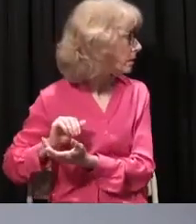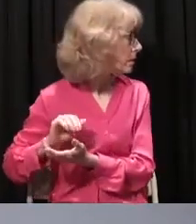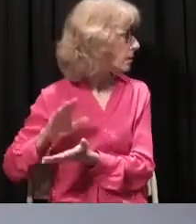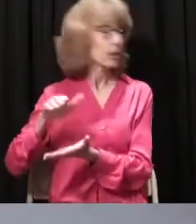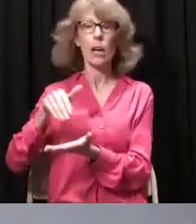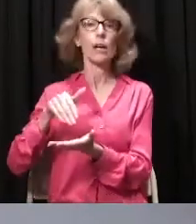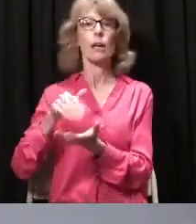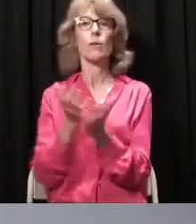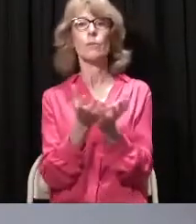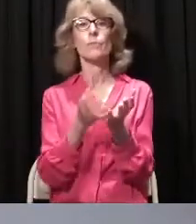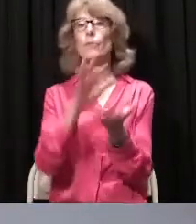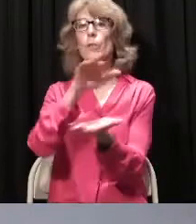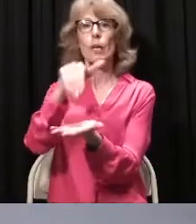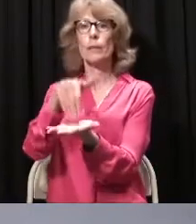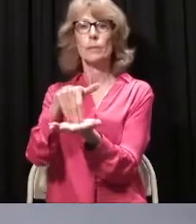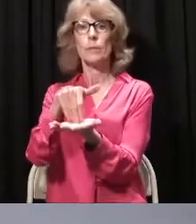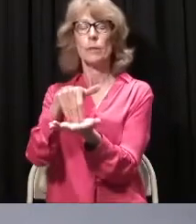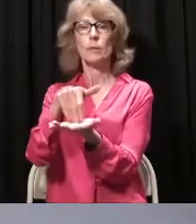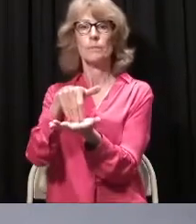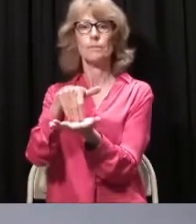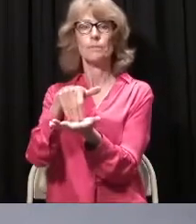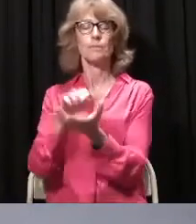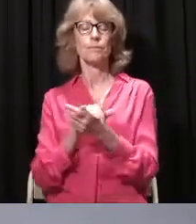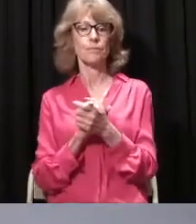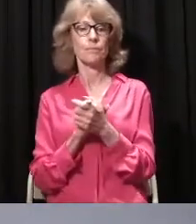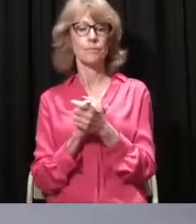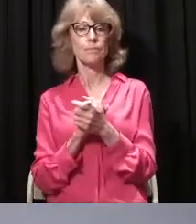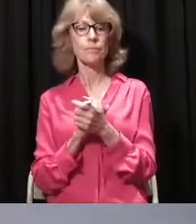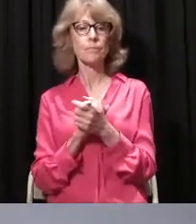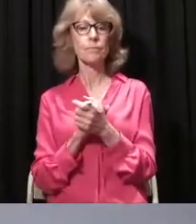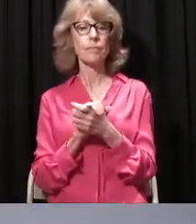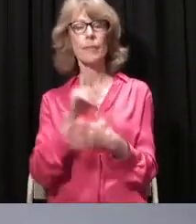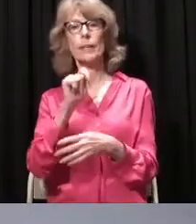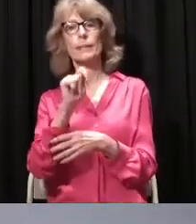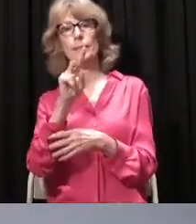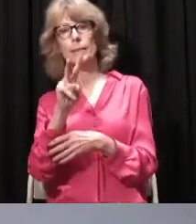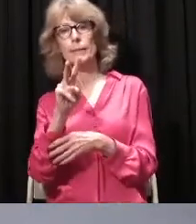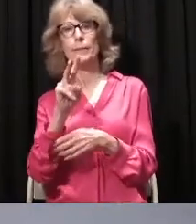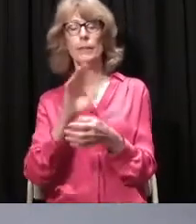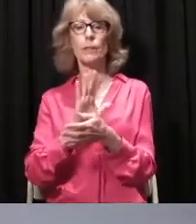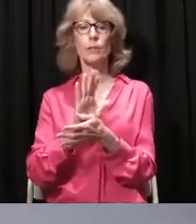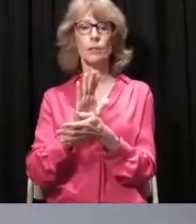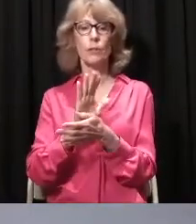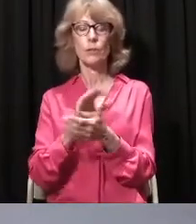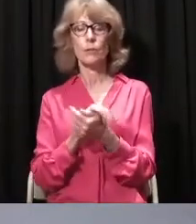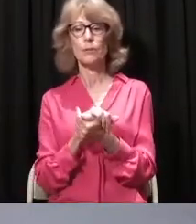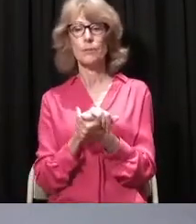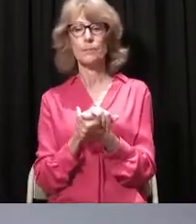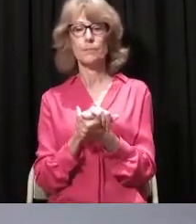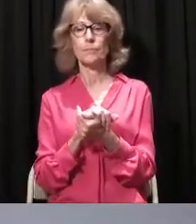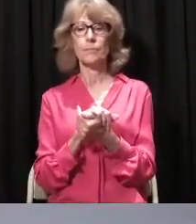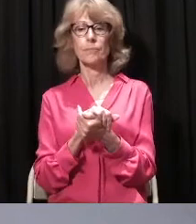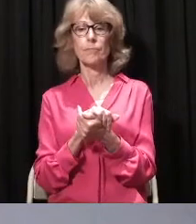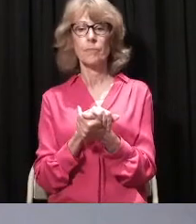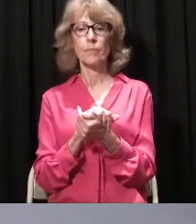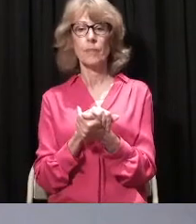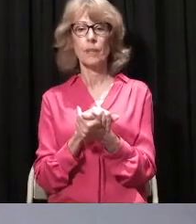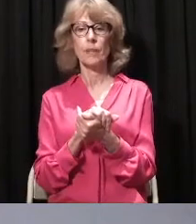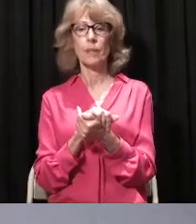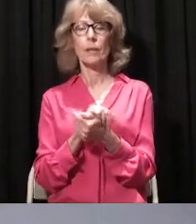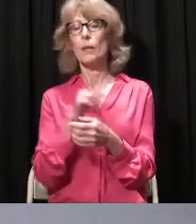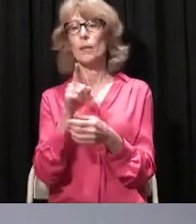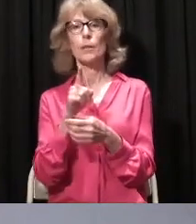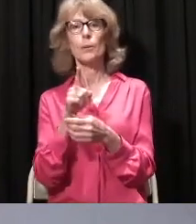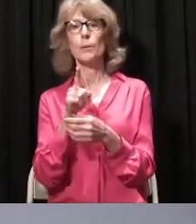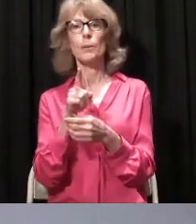You're not in the center. And unlike the TV show in the 90s with Mr. Malcolm, you were not made